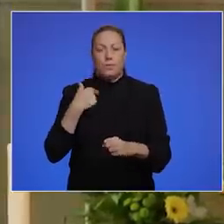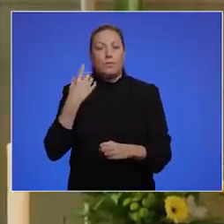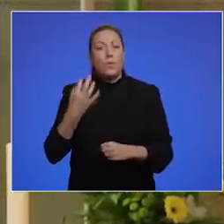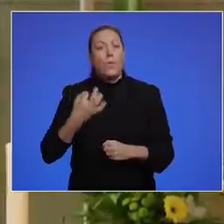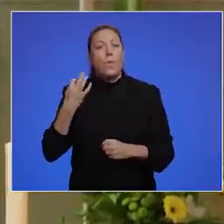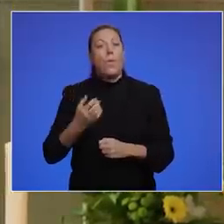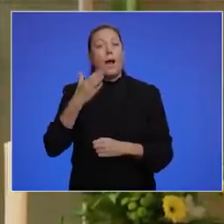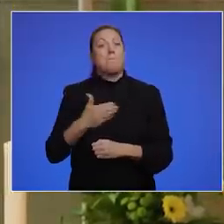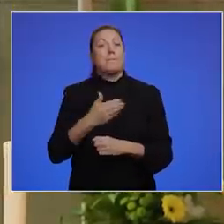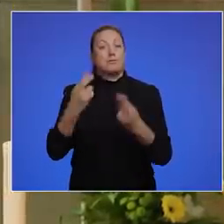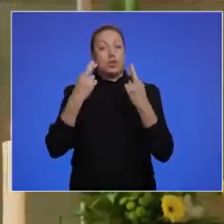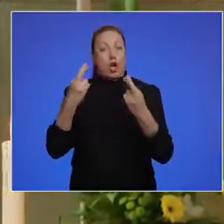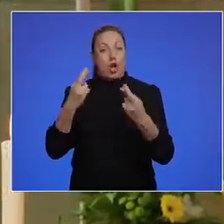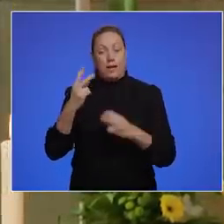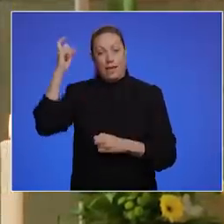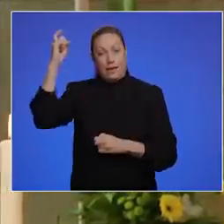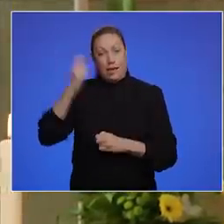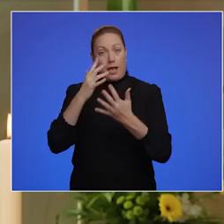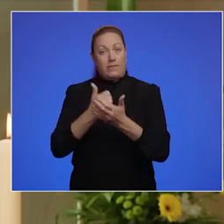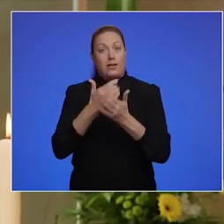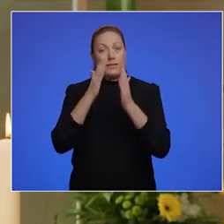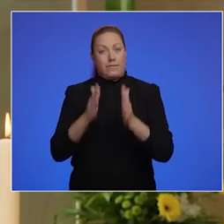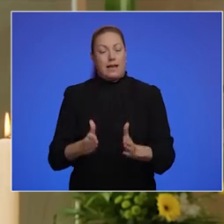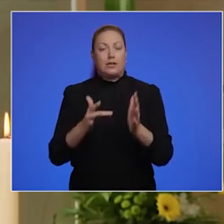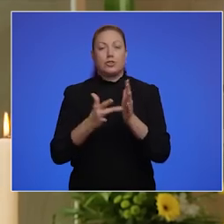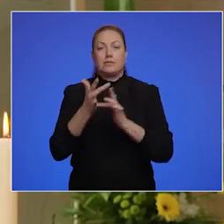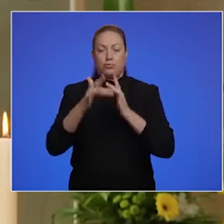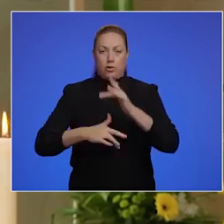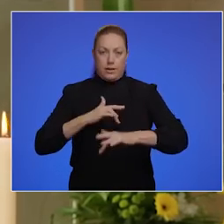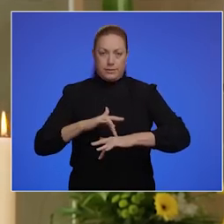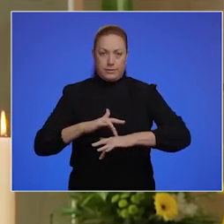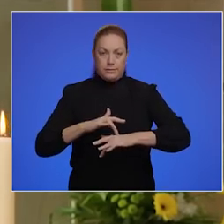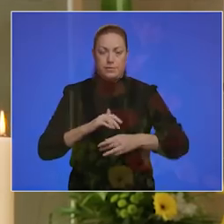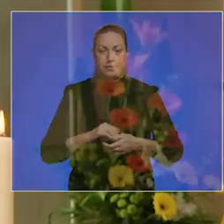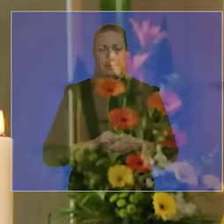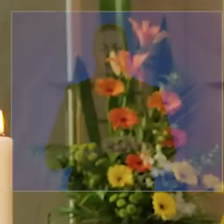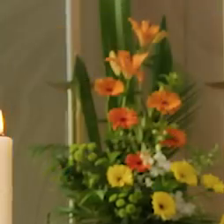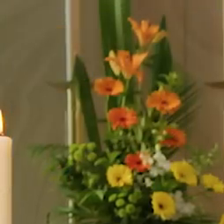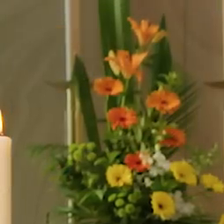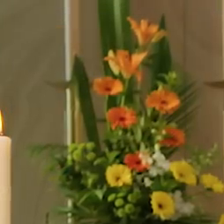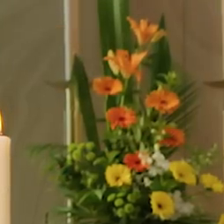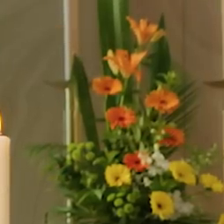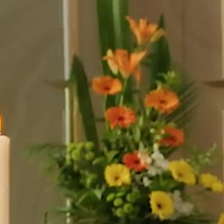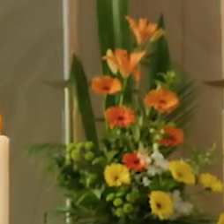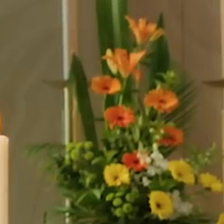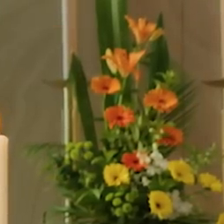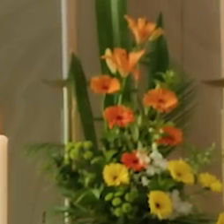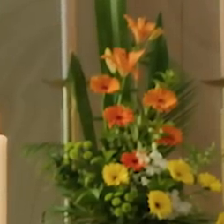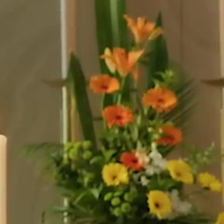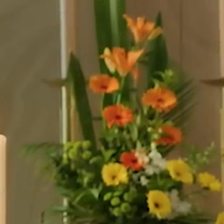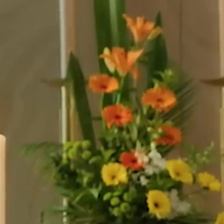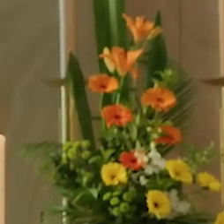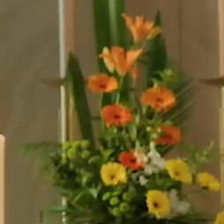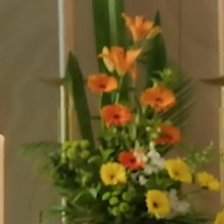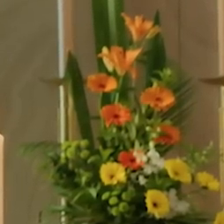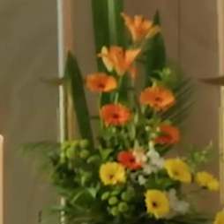As we await the blessed hope And the coming of our Saviour, Jesus Christ The kingdom, the power, and the glory are yours